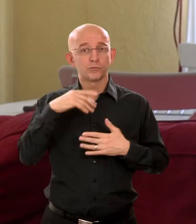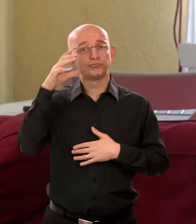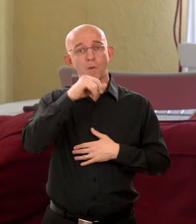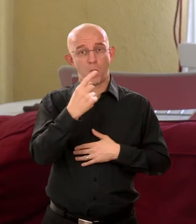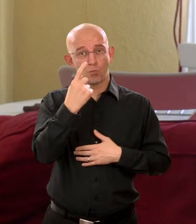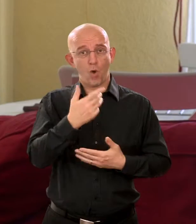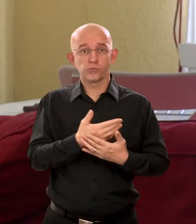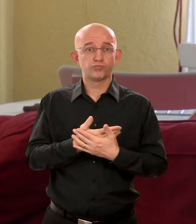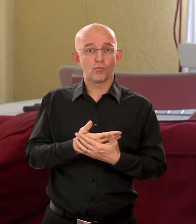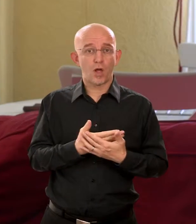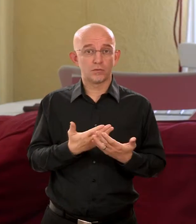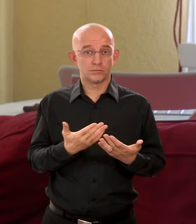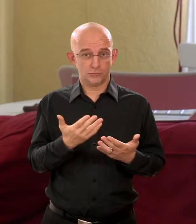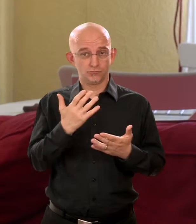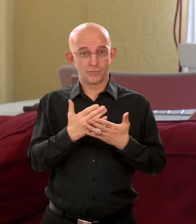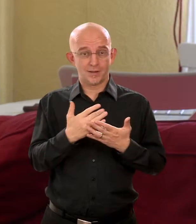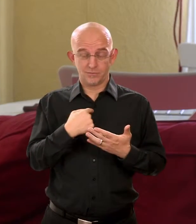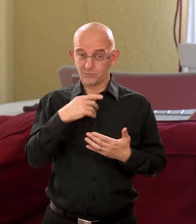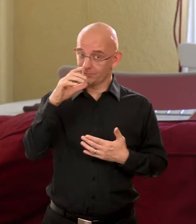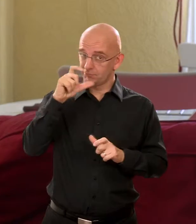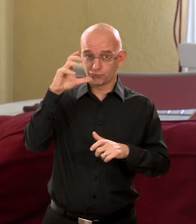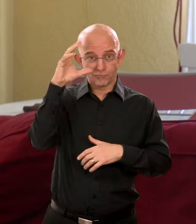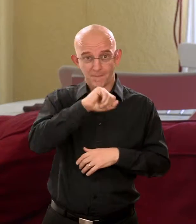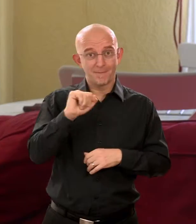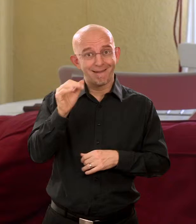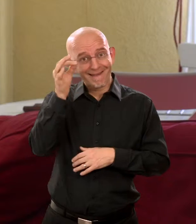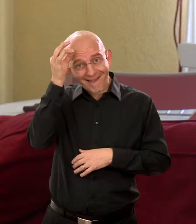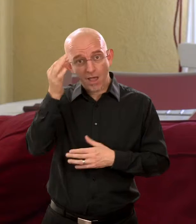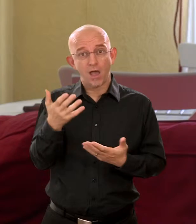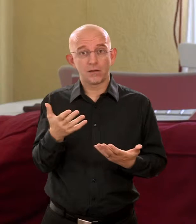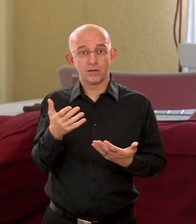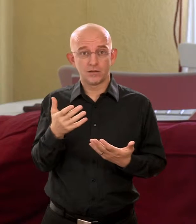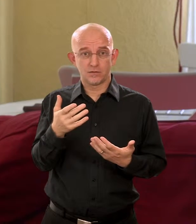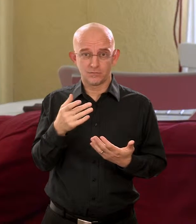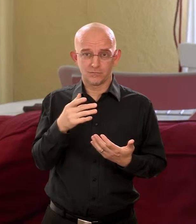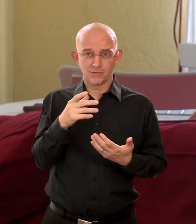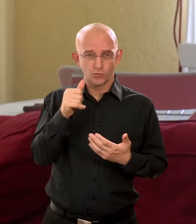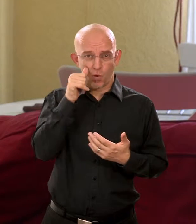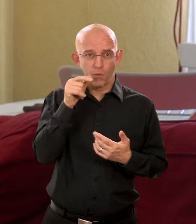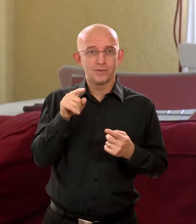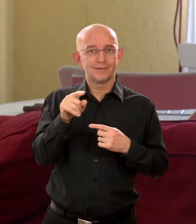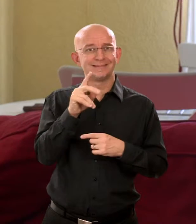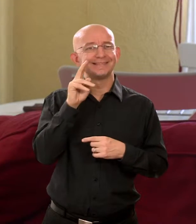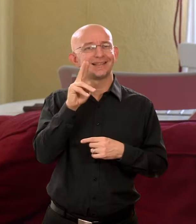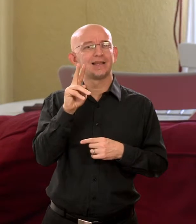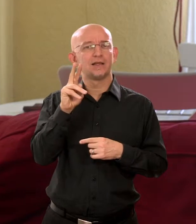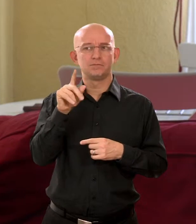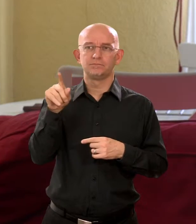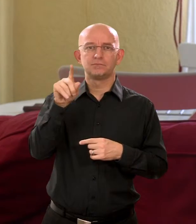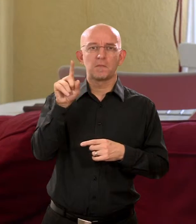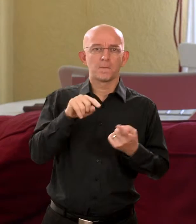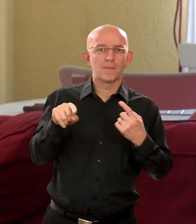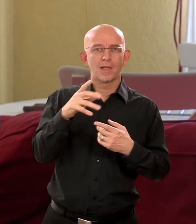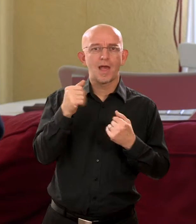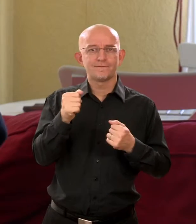I can only remember one doll, and I remember her hair. And when you see people that have had